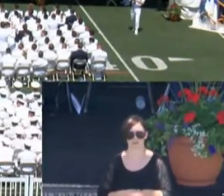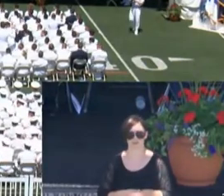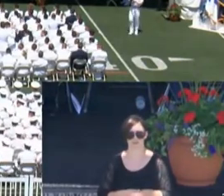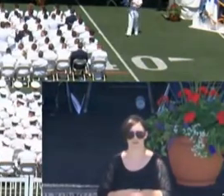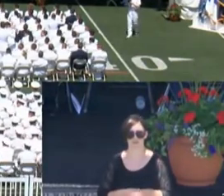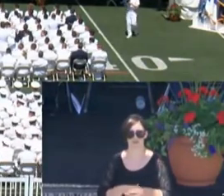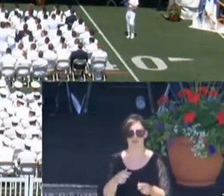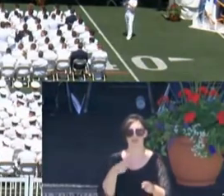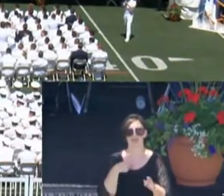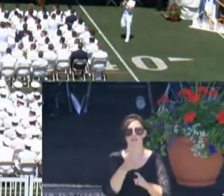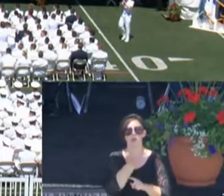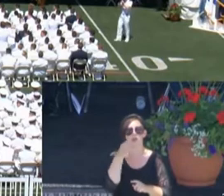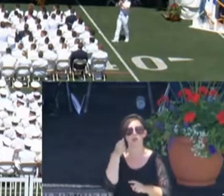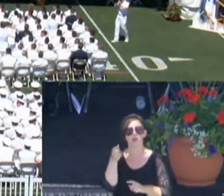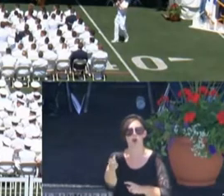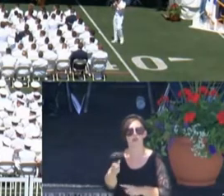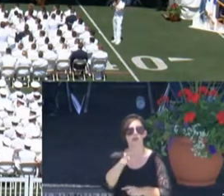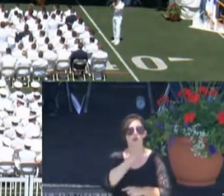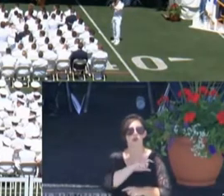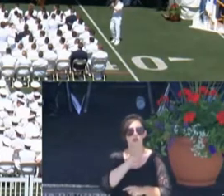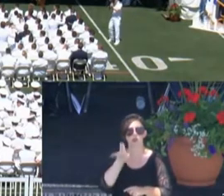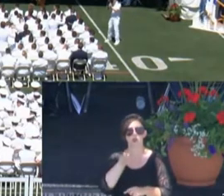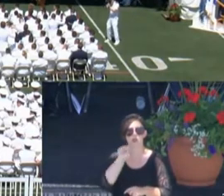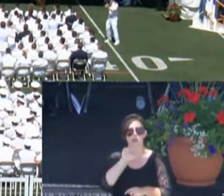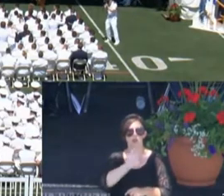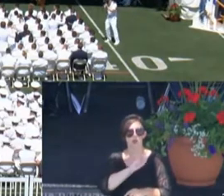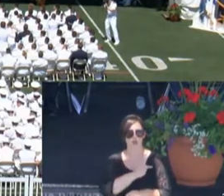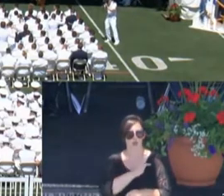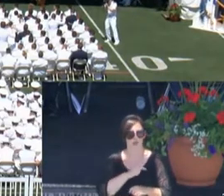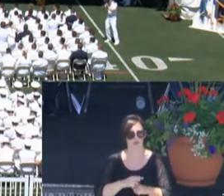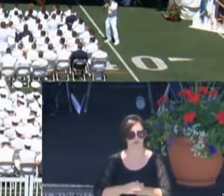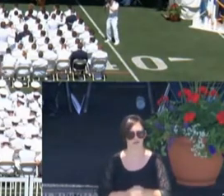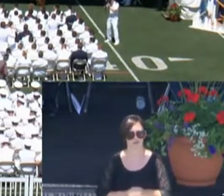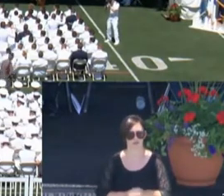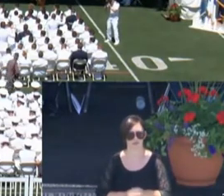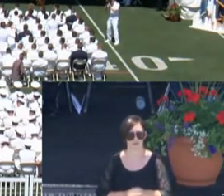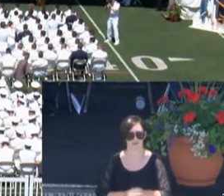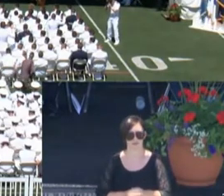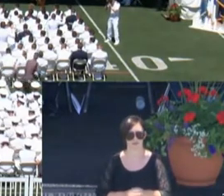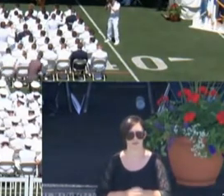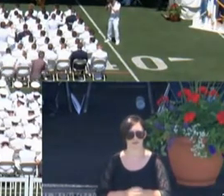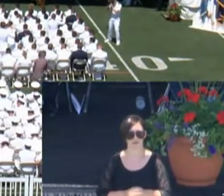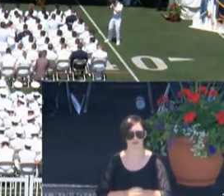Having been appointed an officer in the United States Coast Guard